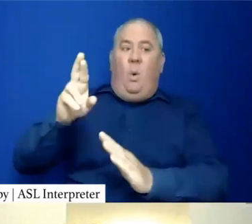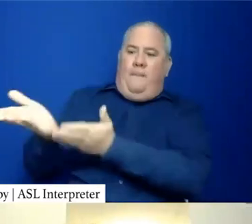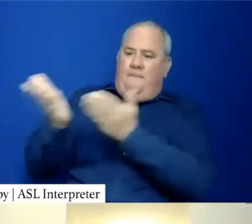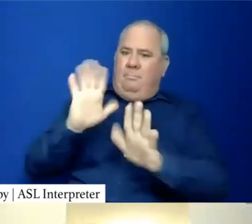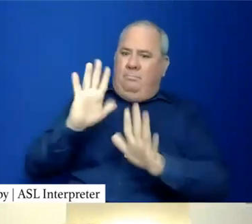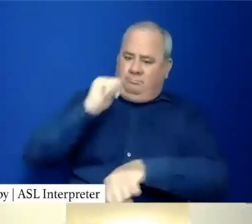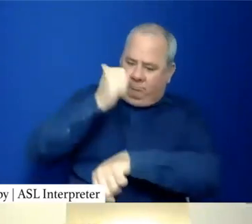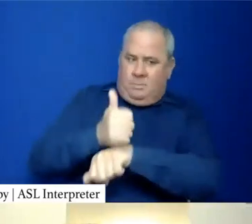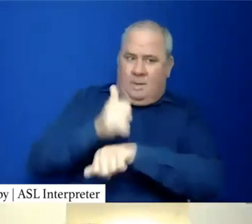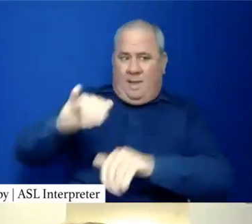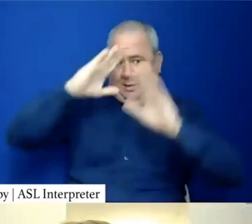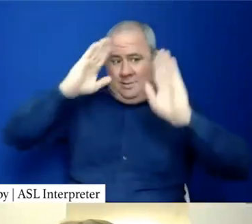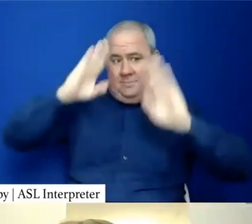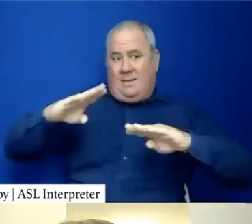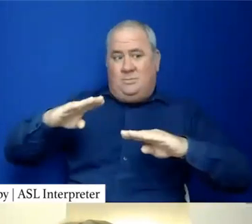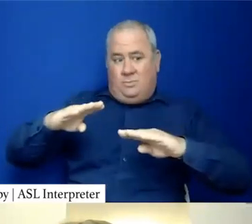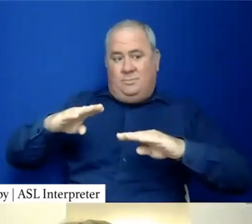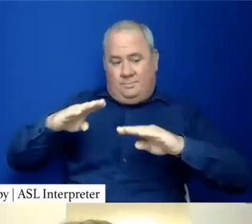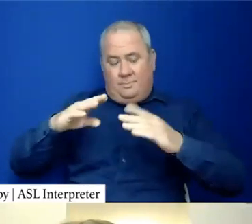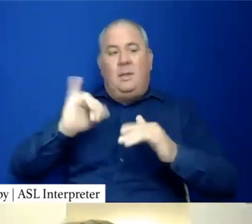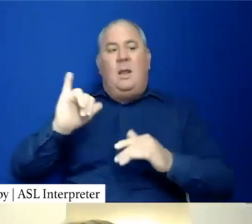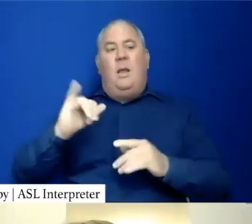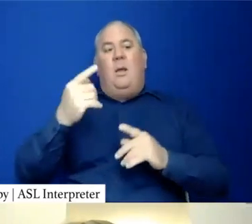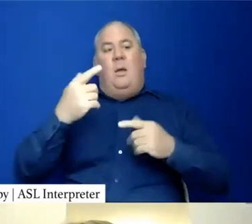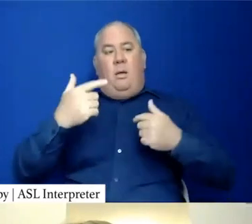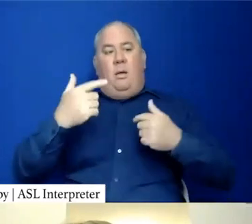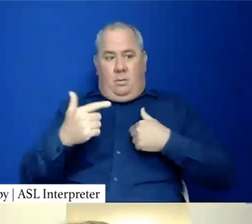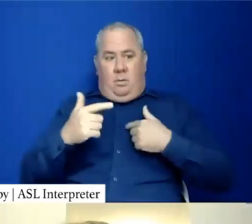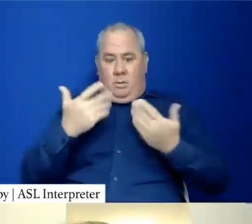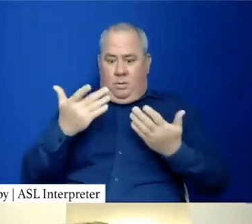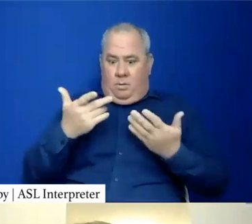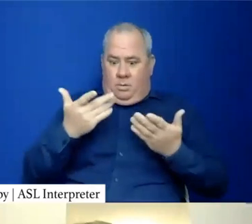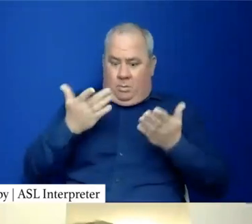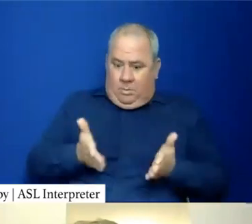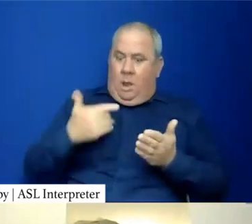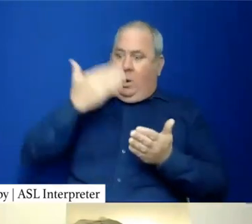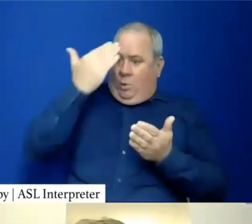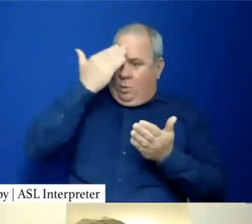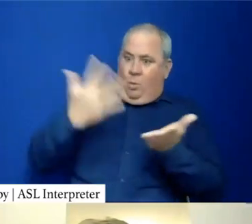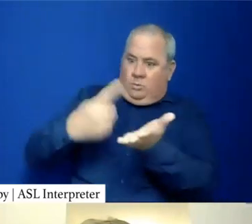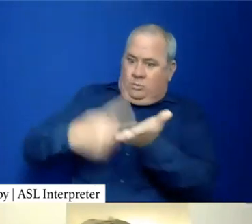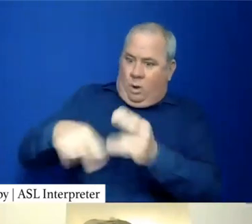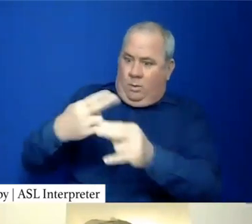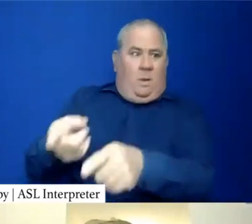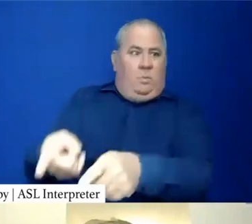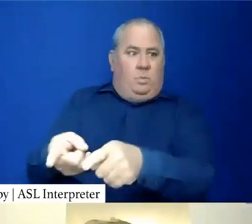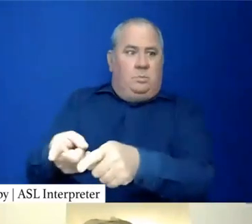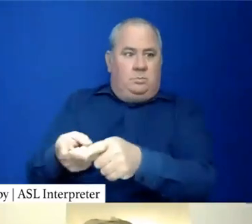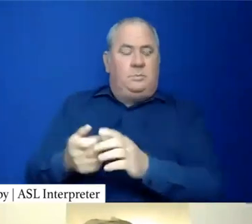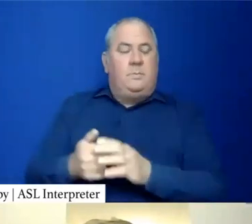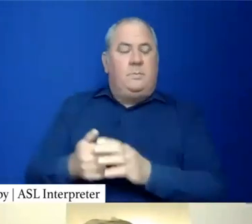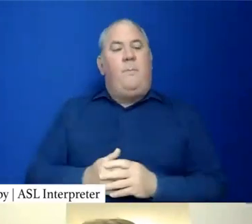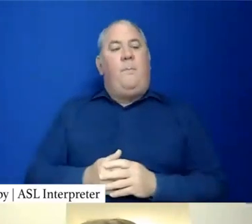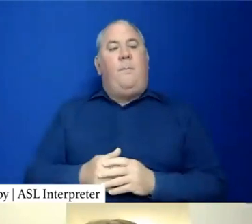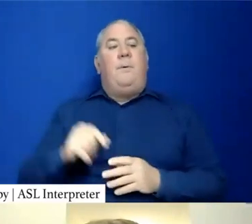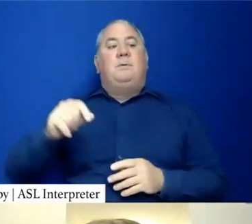to a colleague or if you talk to someone who knows what they're talking about in the field, the expectation is that they have some lived